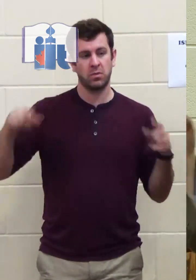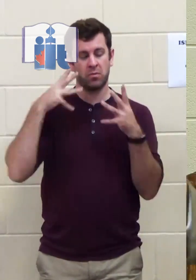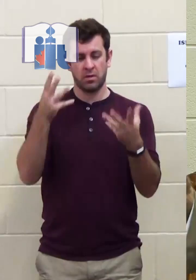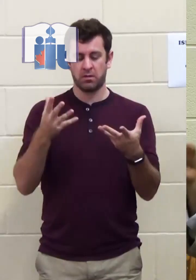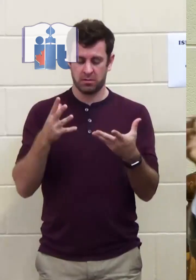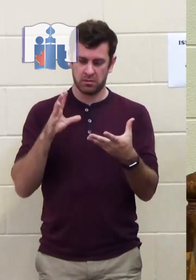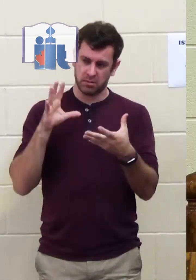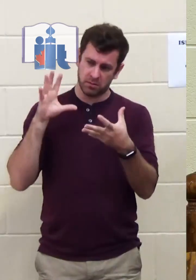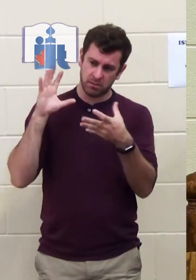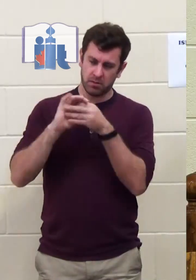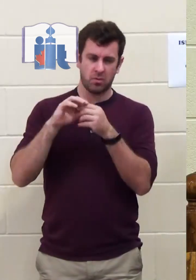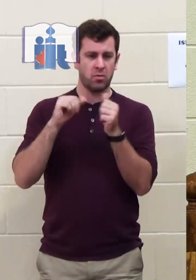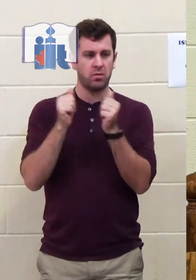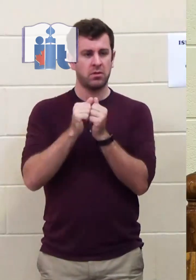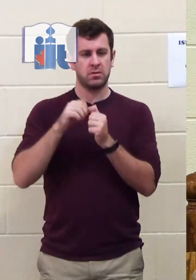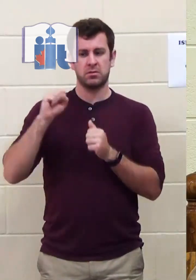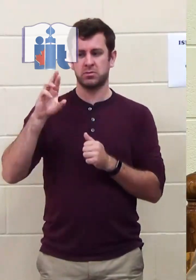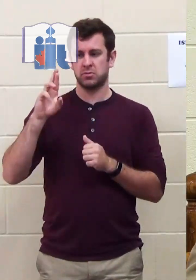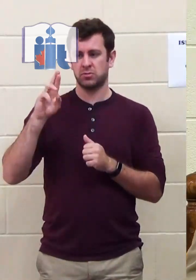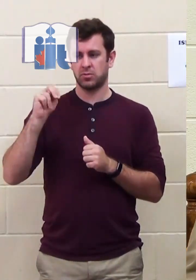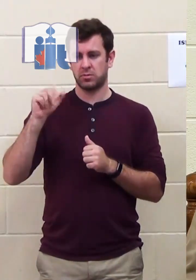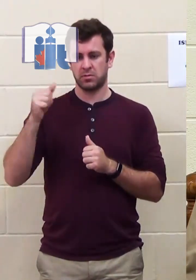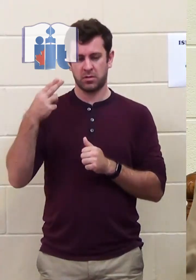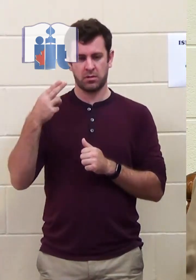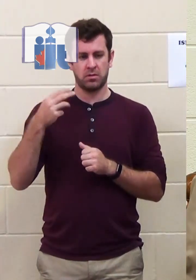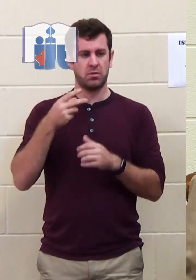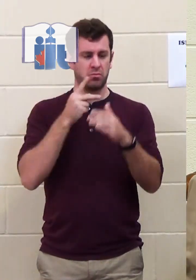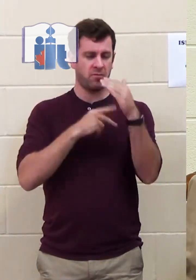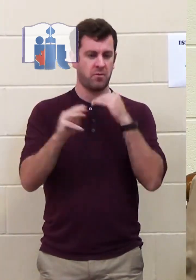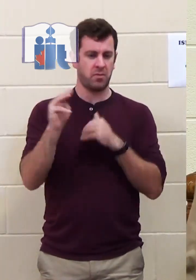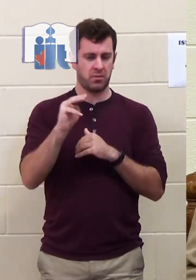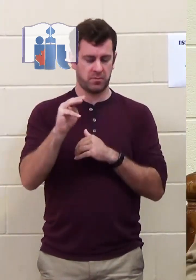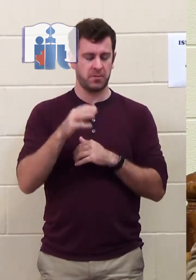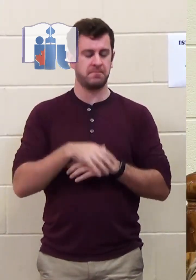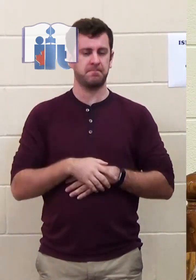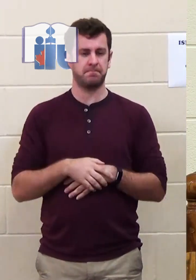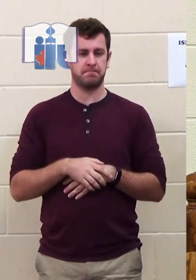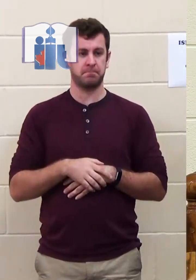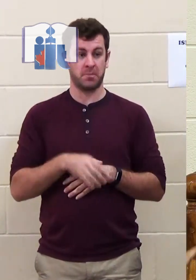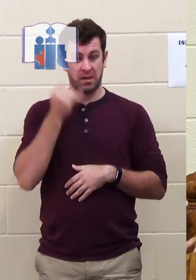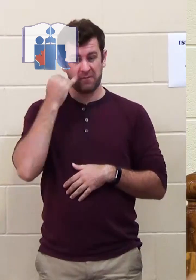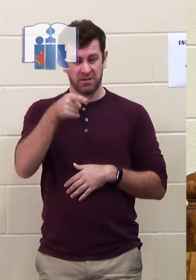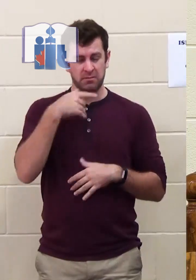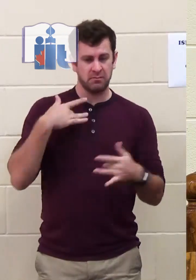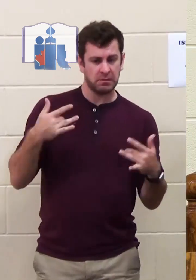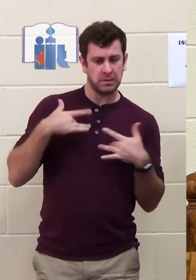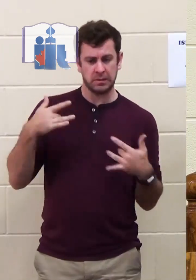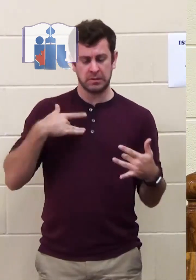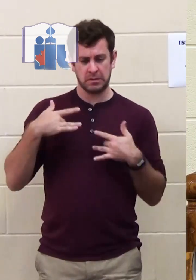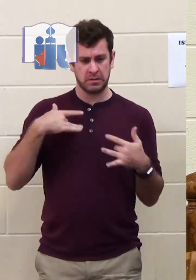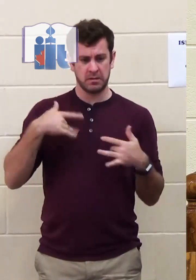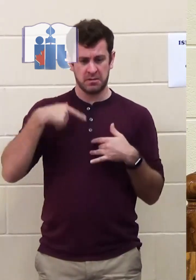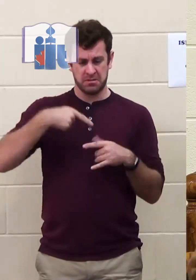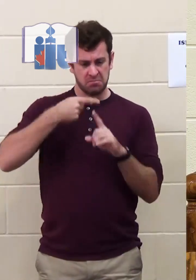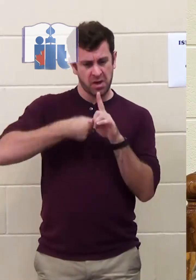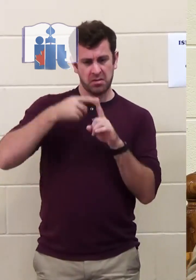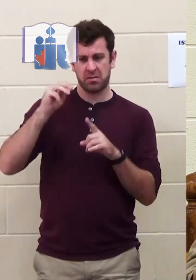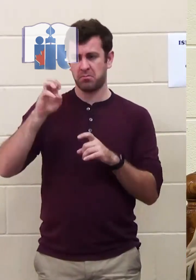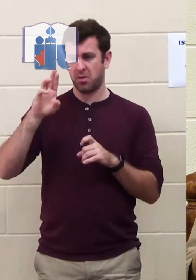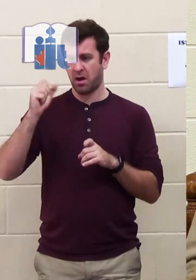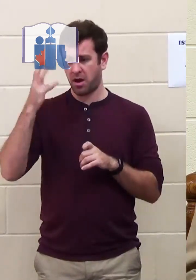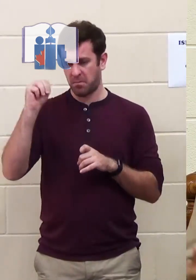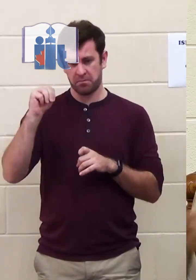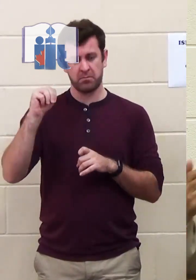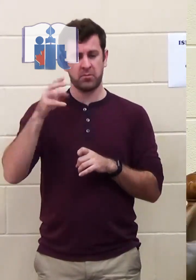reconnect to the sunnah of Prophet Muhammad sallallahu alaihi wasallam. If he was concerned with Muharram, doing righteous